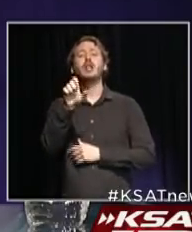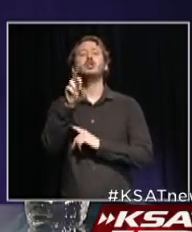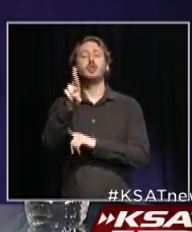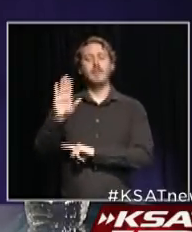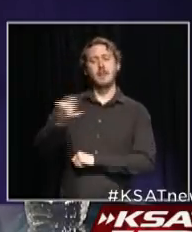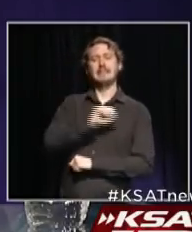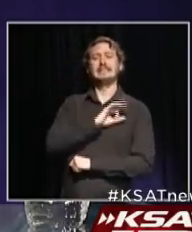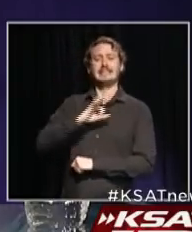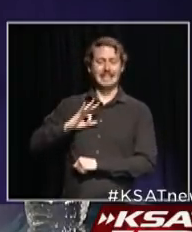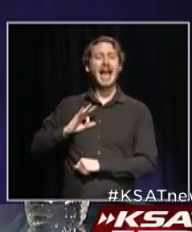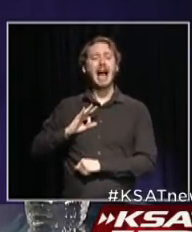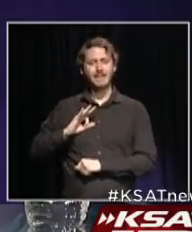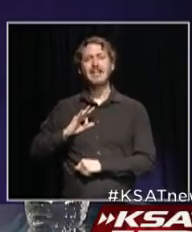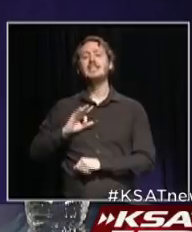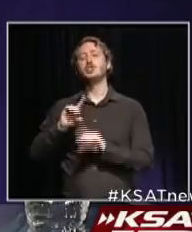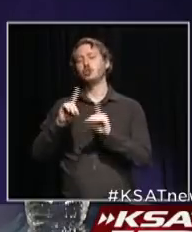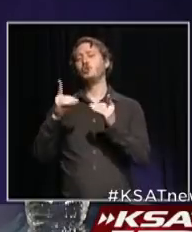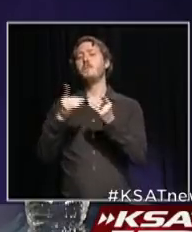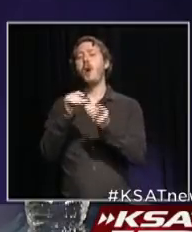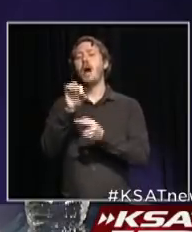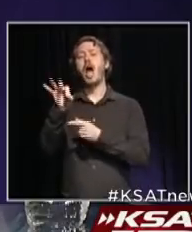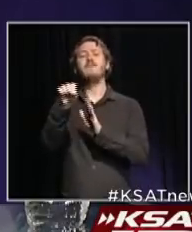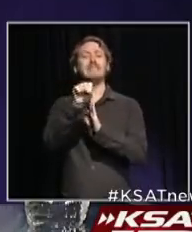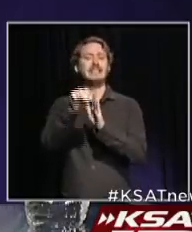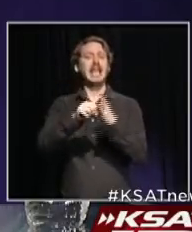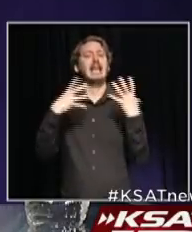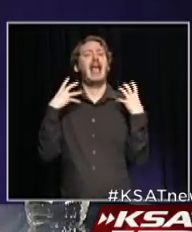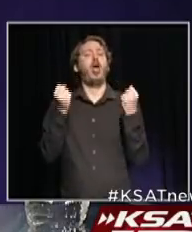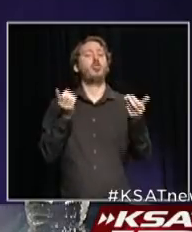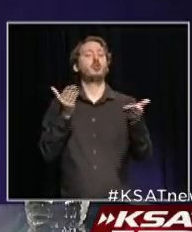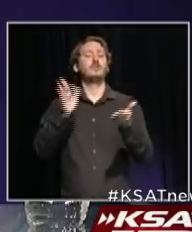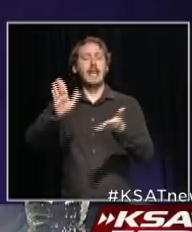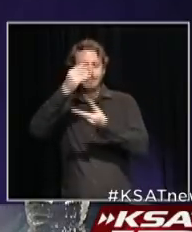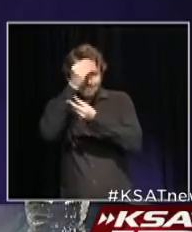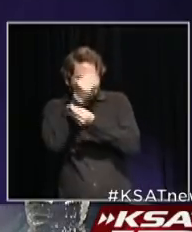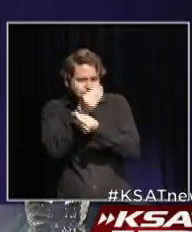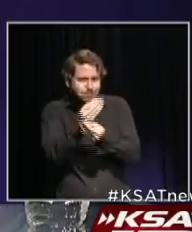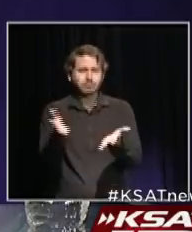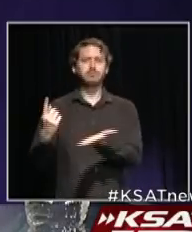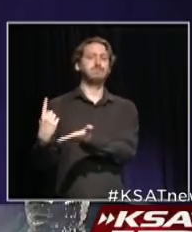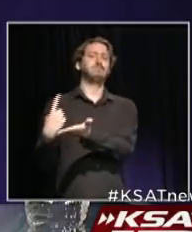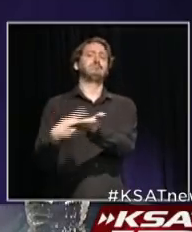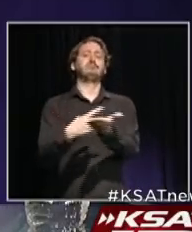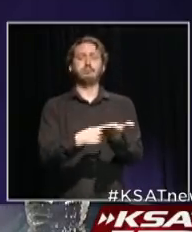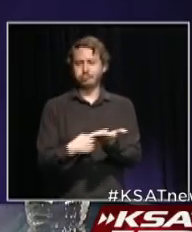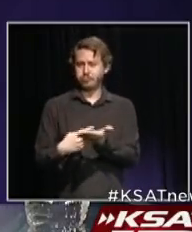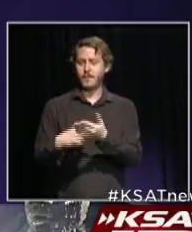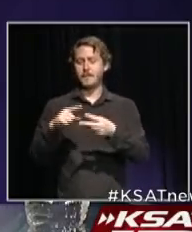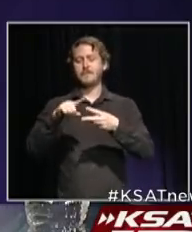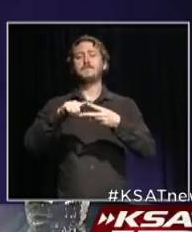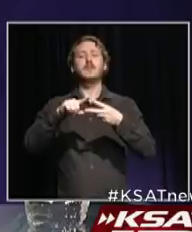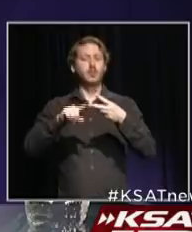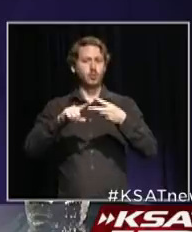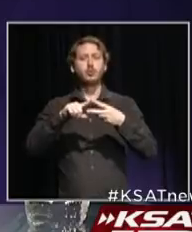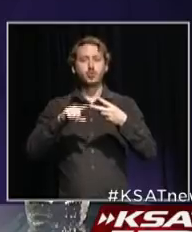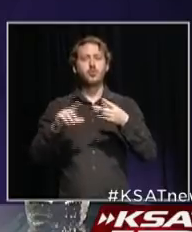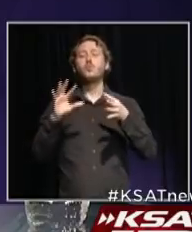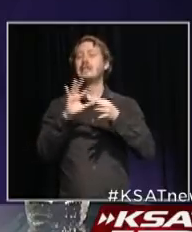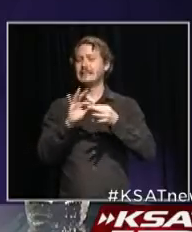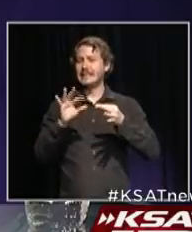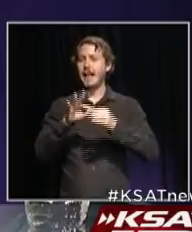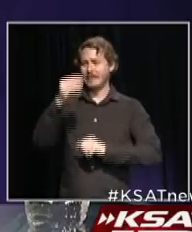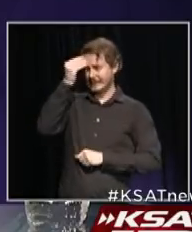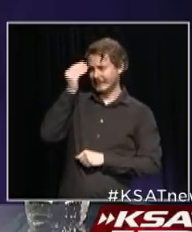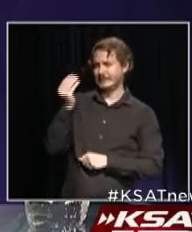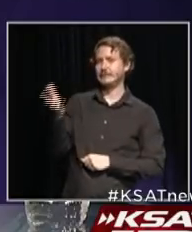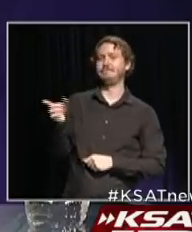State Health Services, briefed everybody on it. I made two statements to